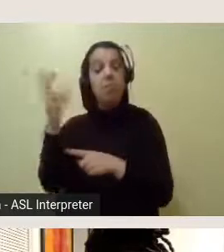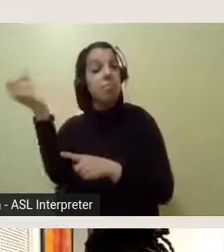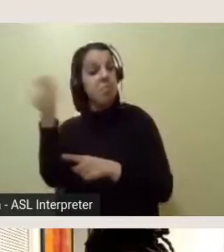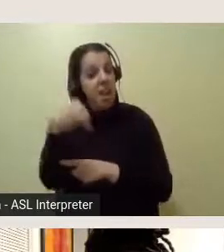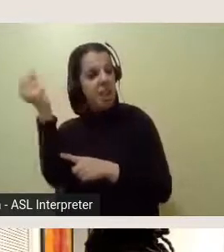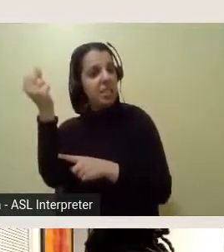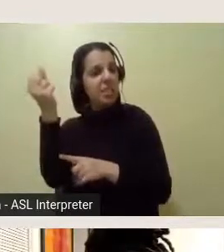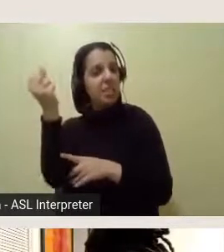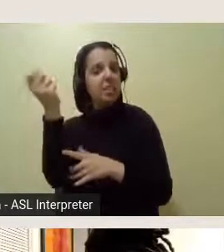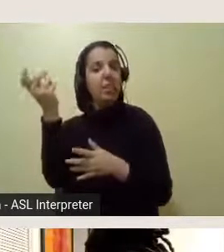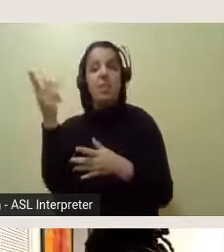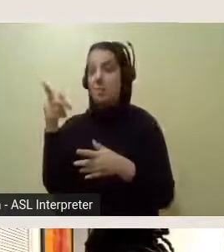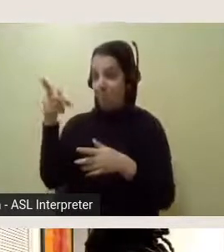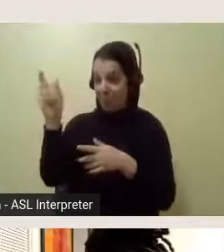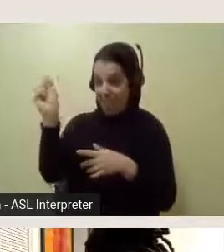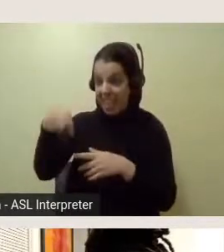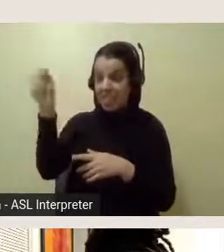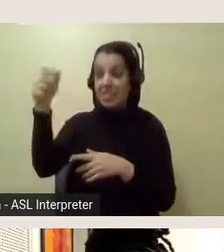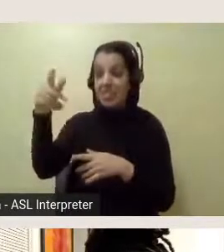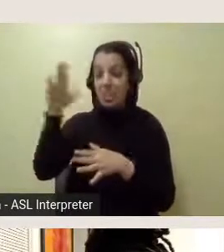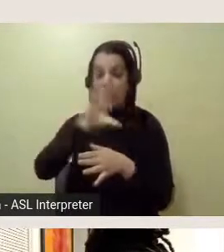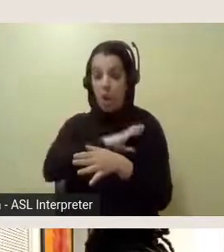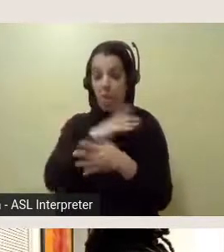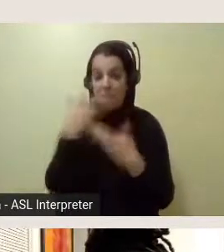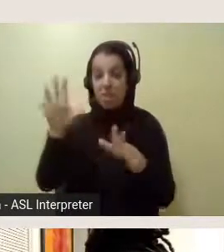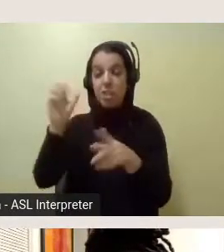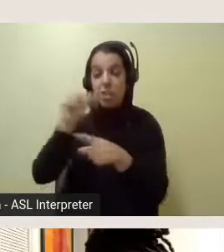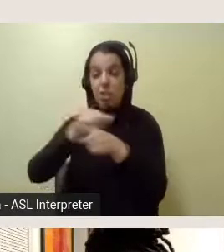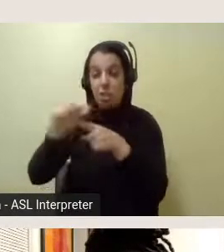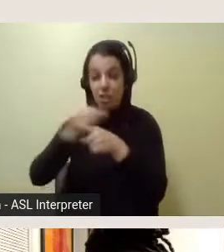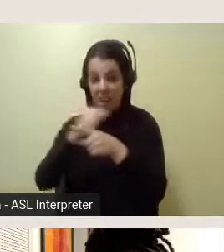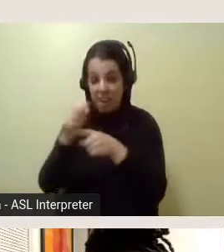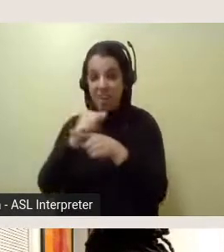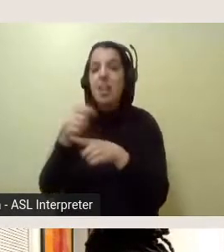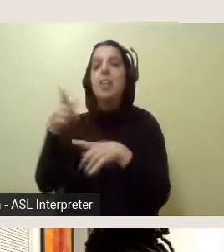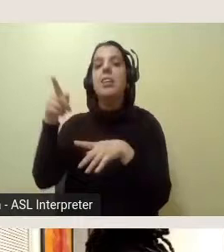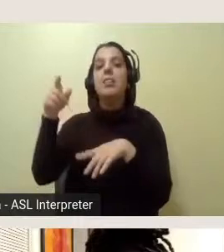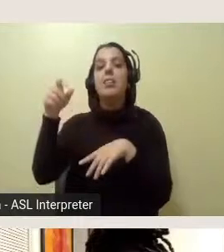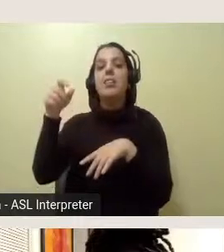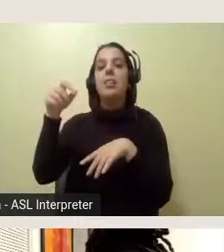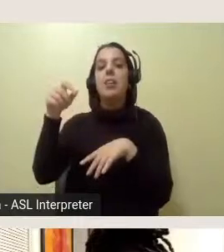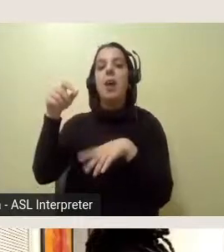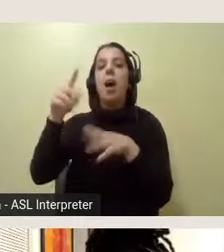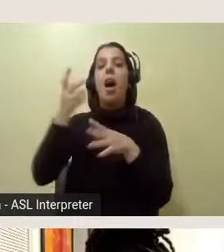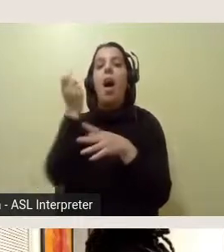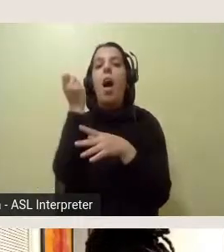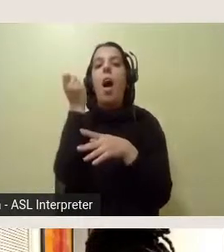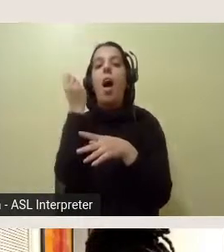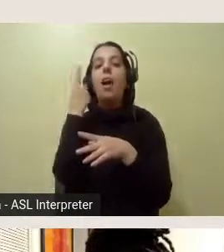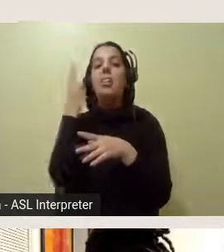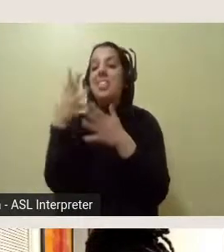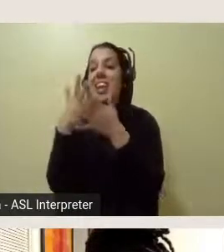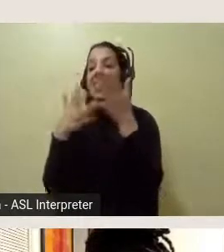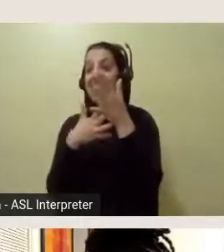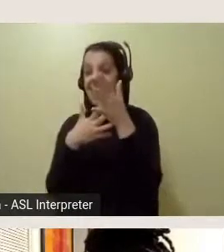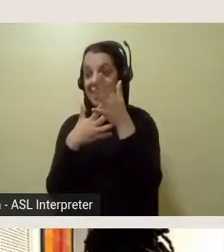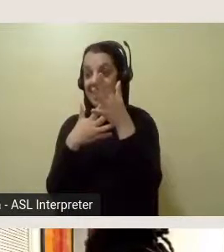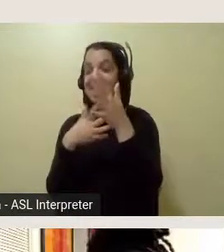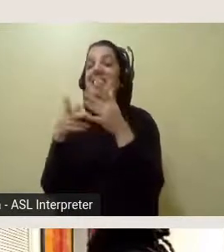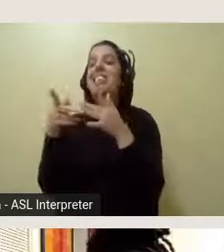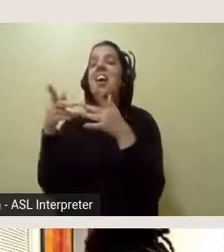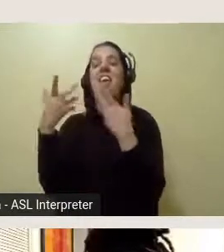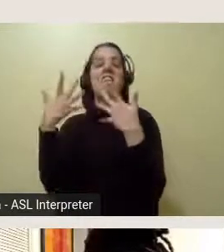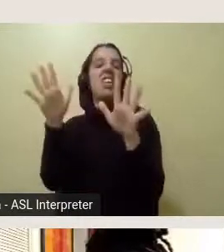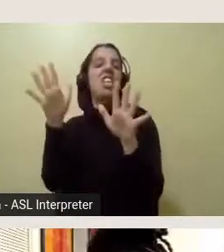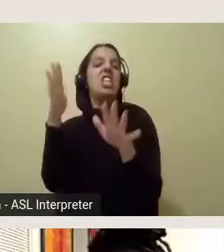problematic with his answer. Yes, he's trained. And two, they gave us the answers for the test. great job, cops. You're really